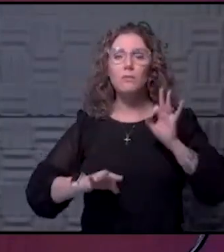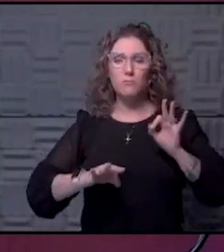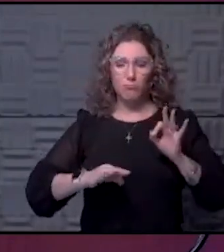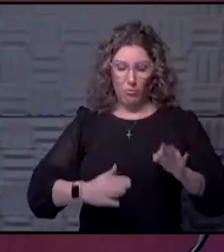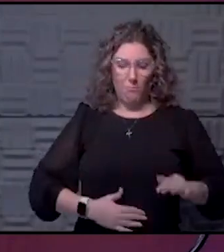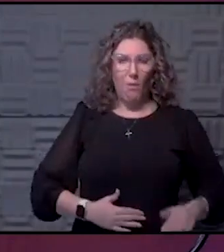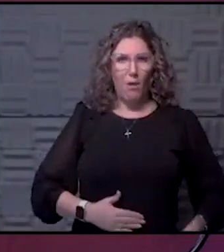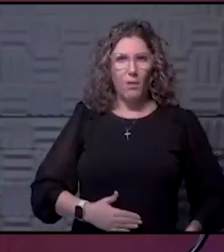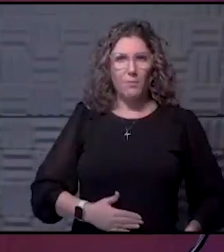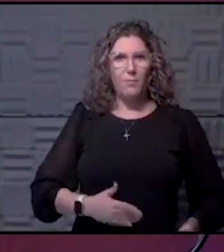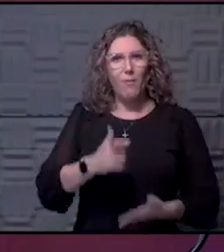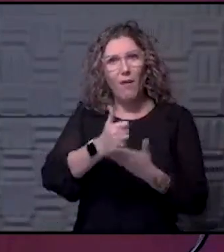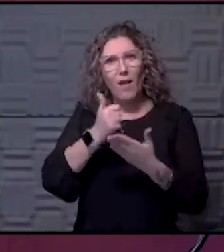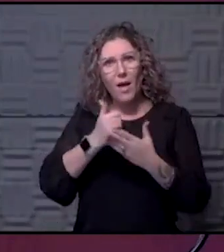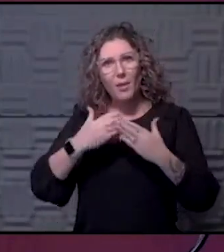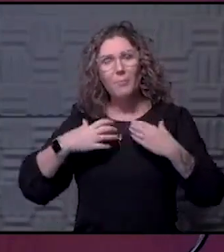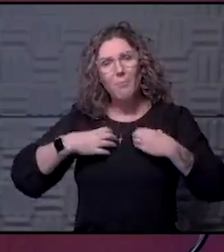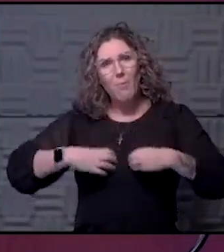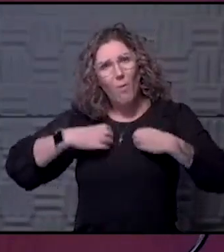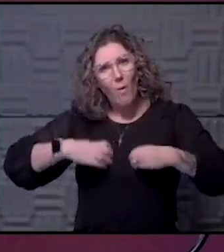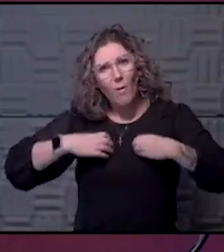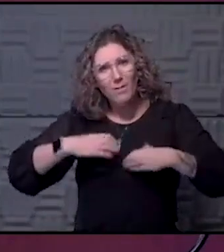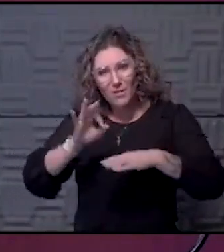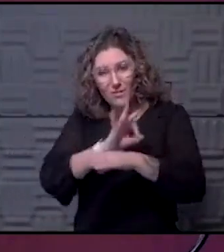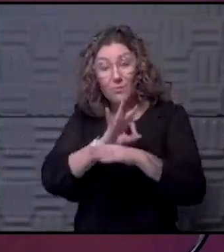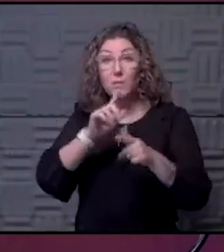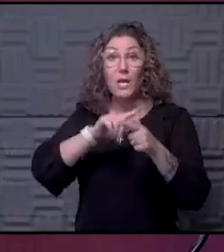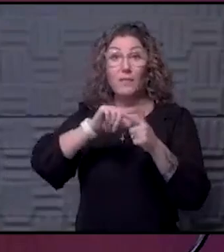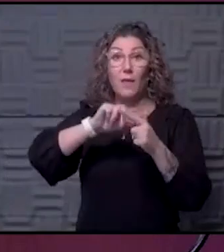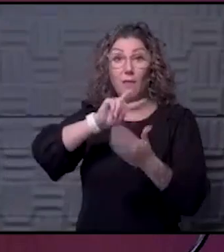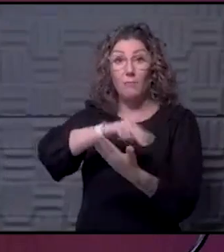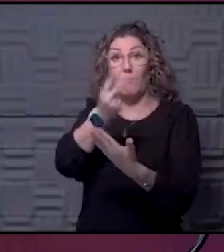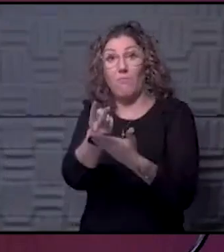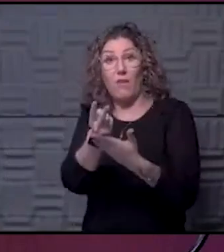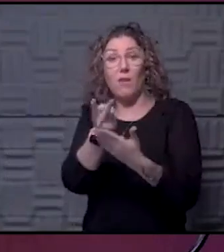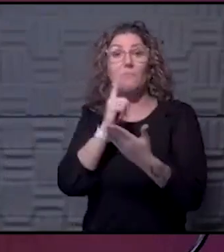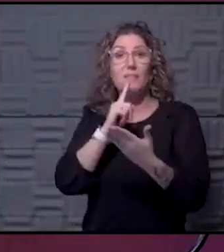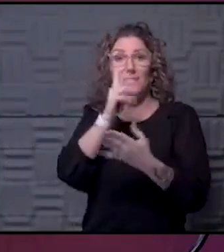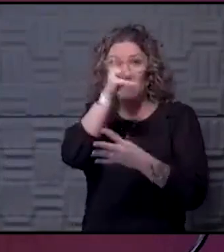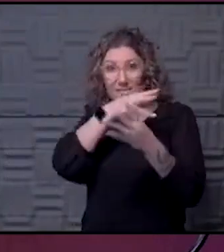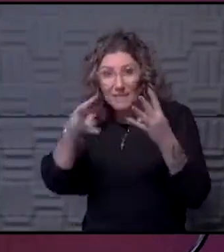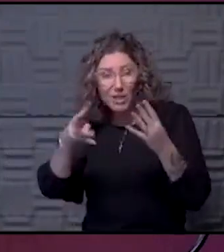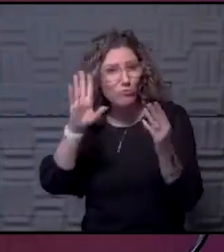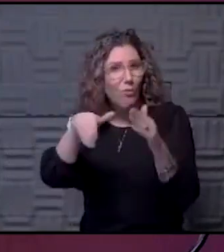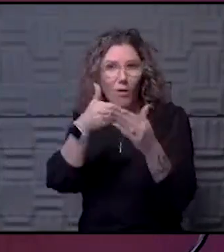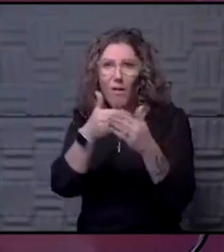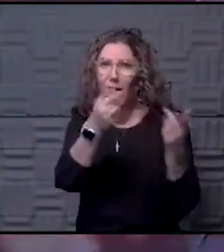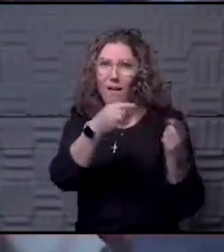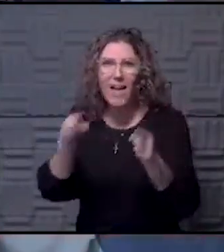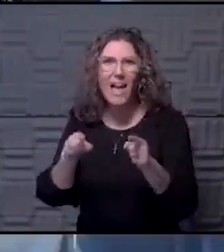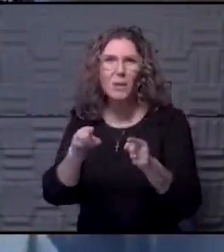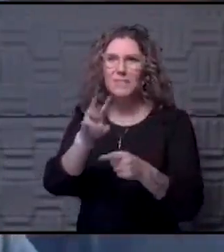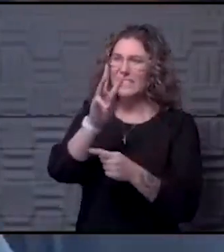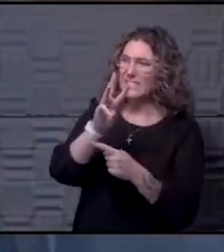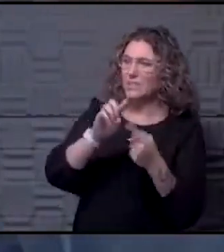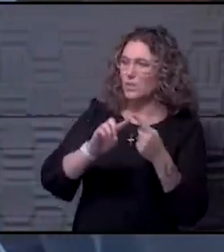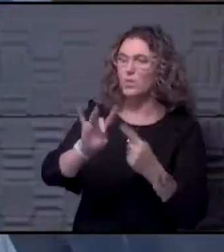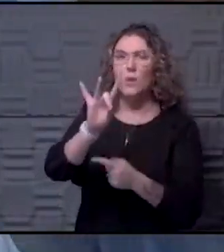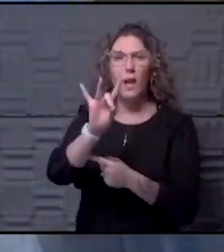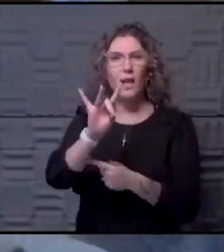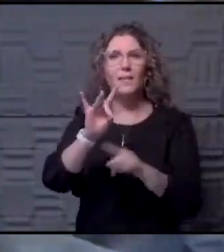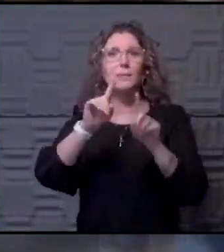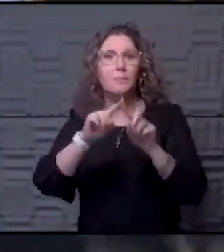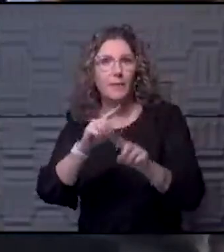help with their pulmonary function. And then we flip them back. We have a schedule. We're all scheduled out. It takes about 6 to 8 of us, depending on the